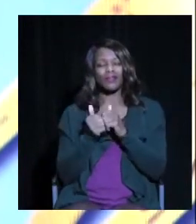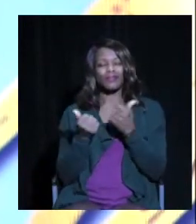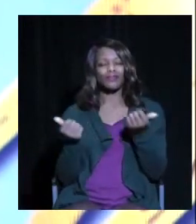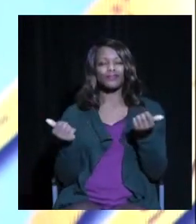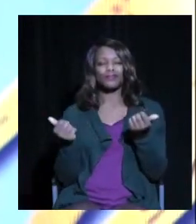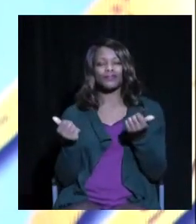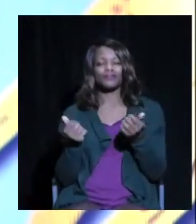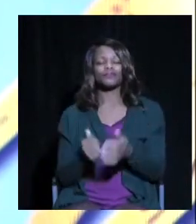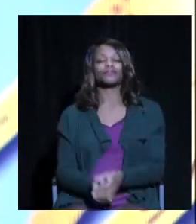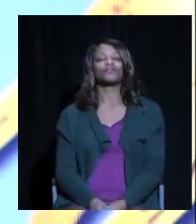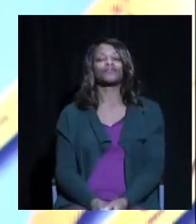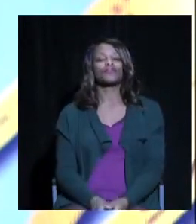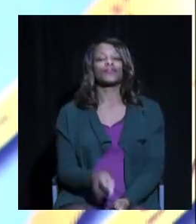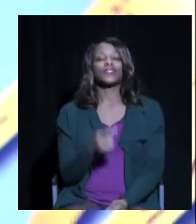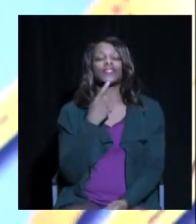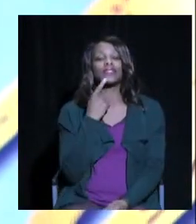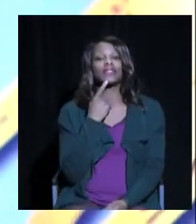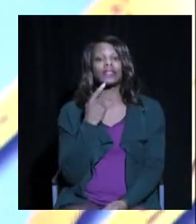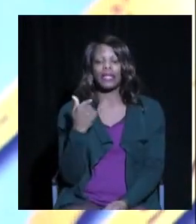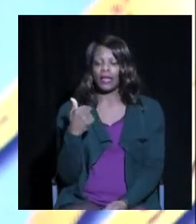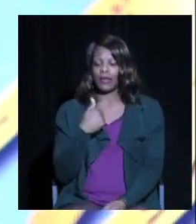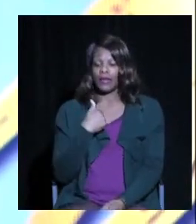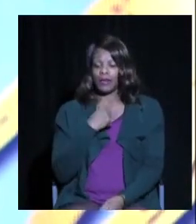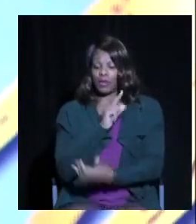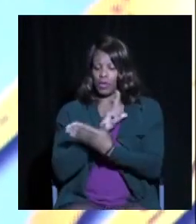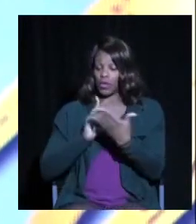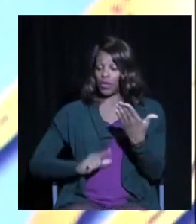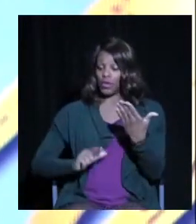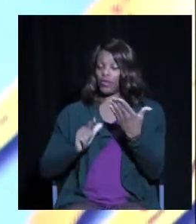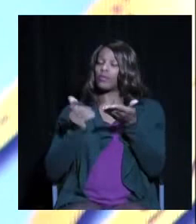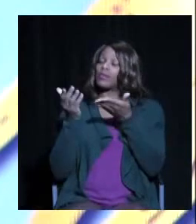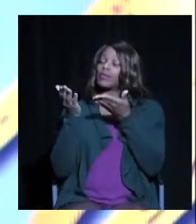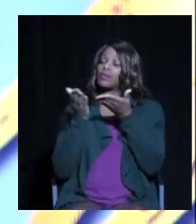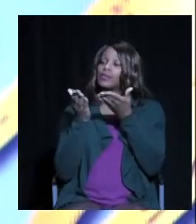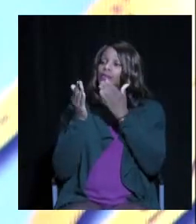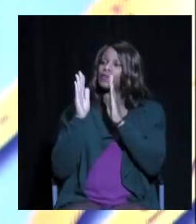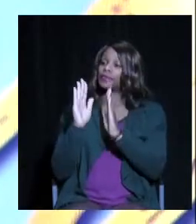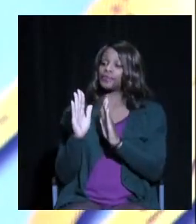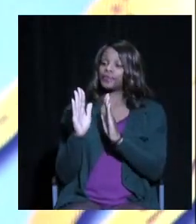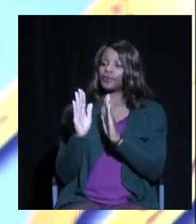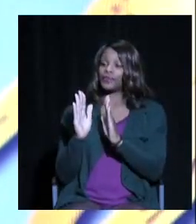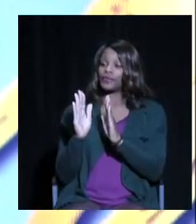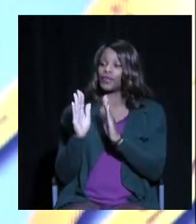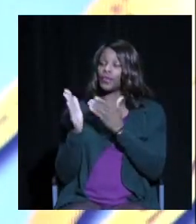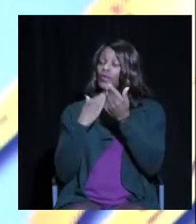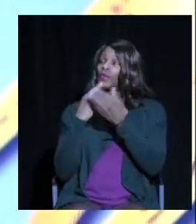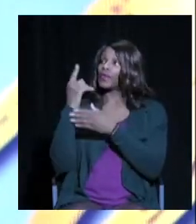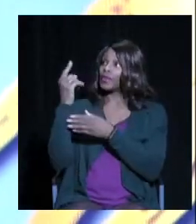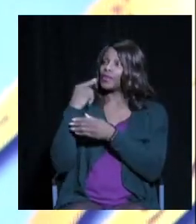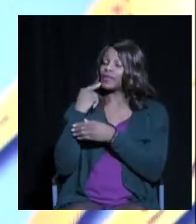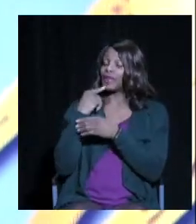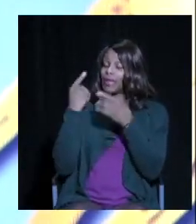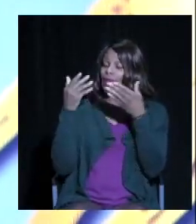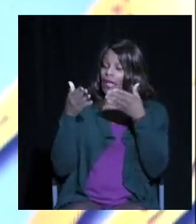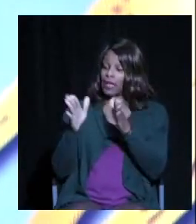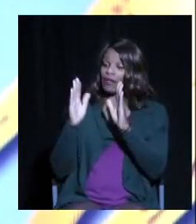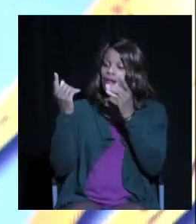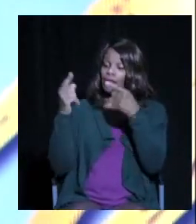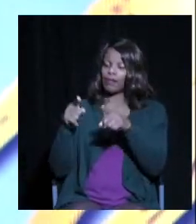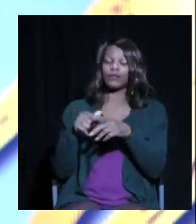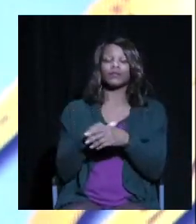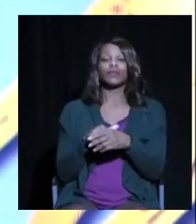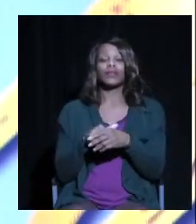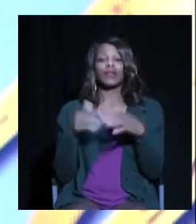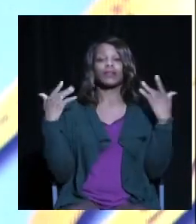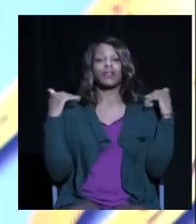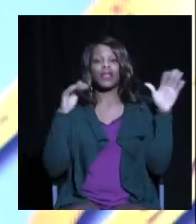to all of this. She says, I am the Lord's servant. May your word to me be fulfilled. Then the angel left her.